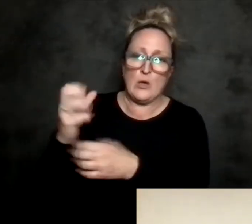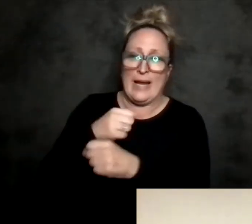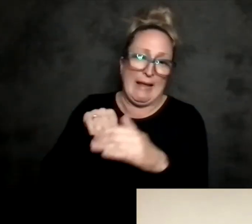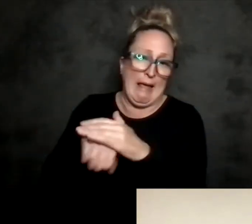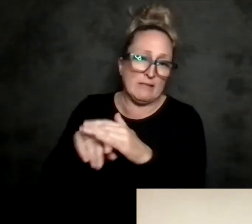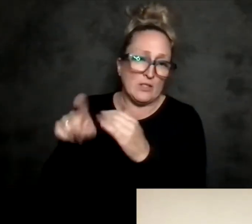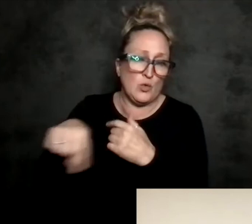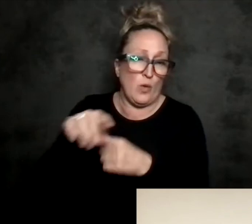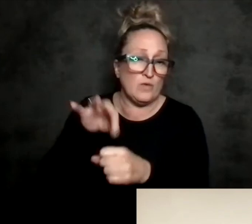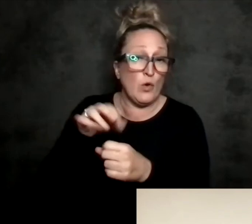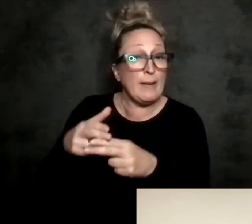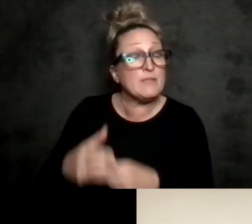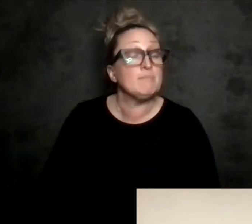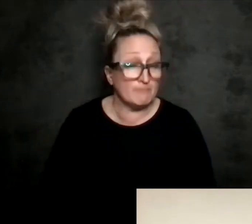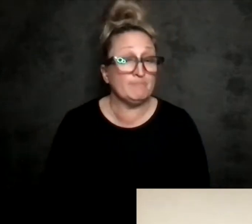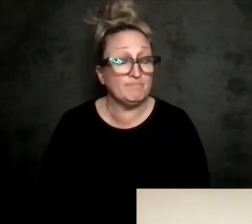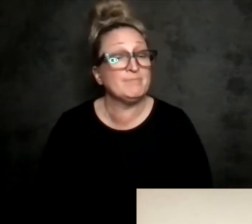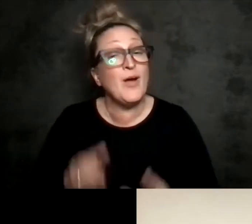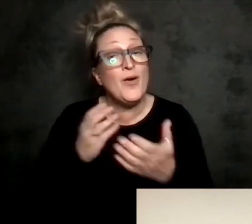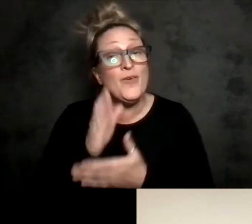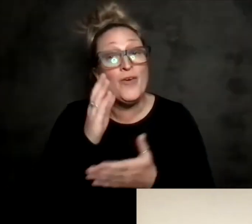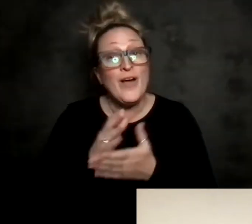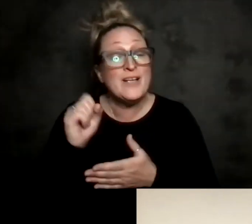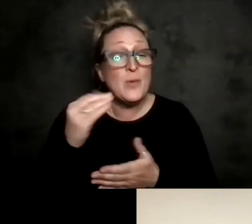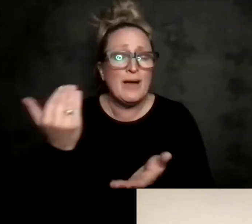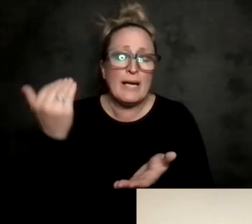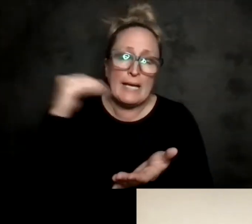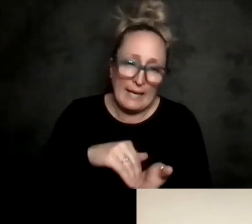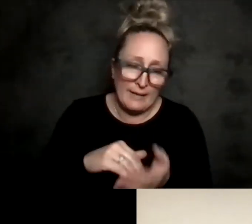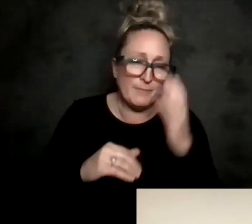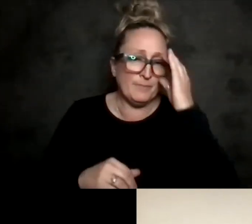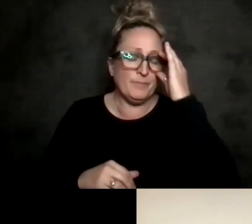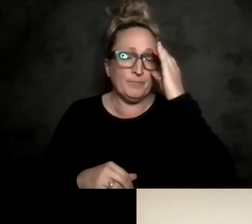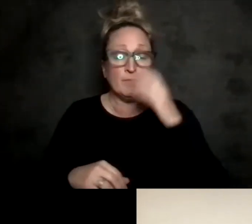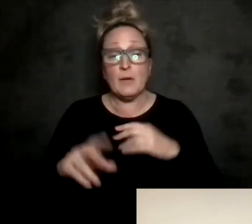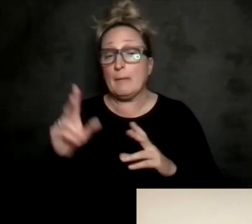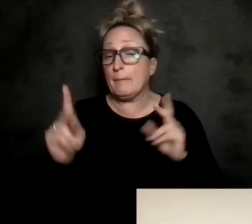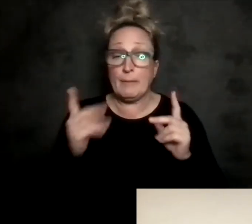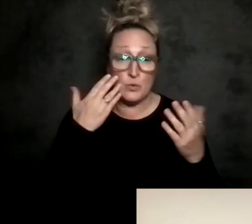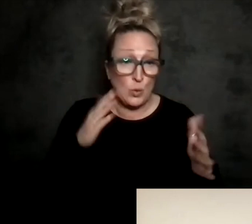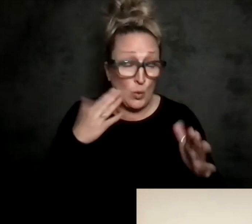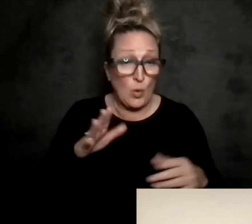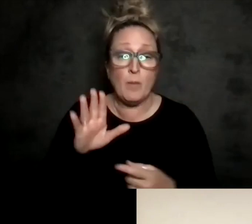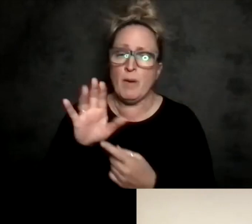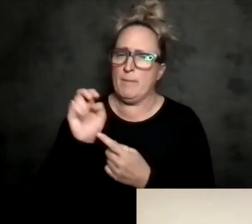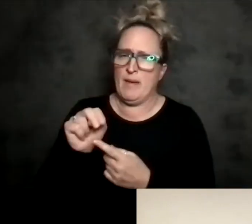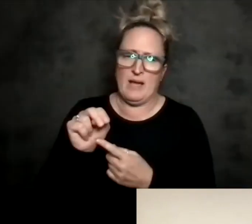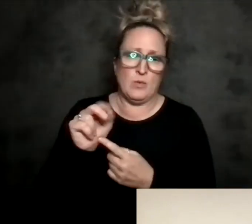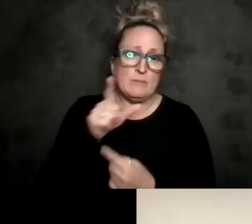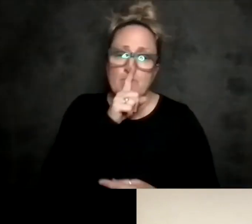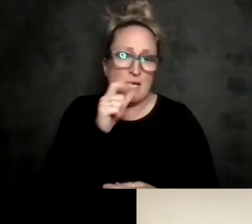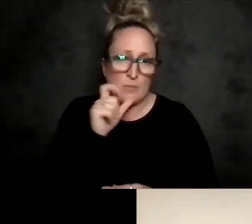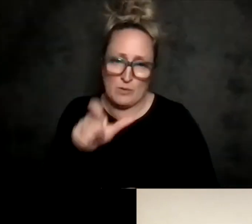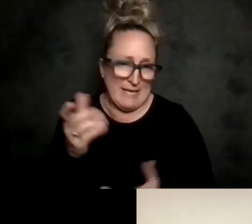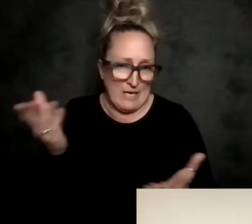access. All right. So again, people don't know, but Ben wasn't supposed to be